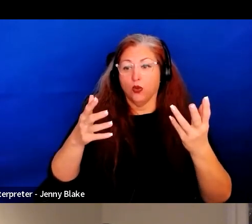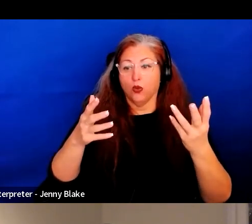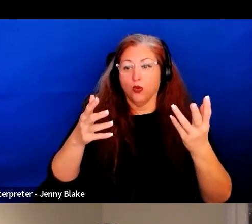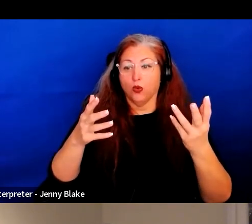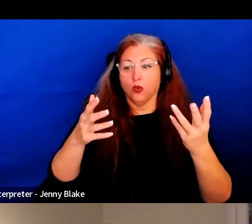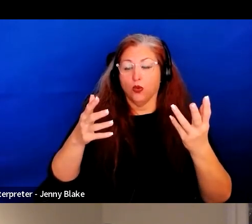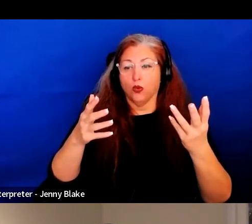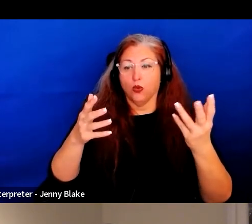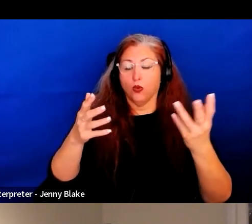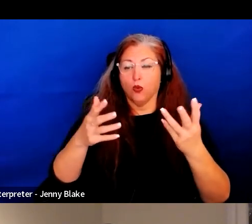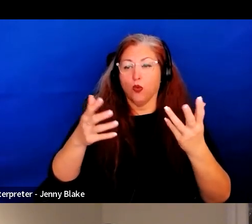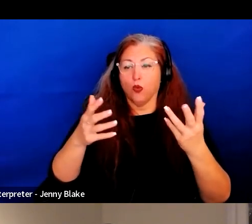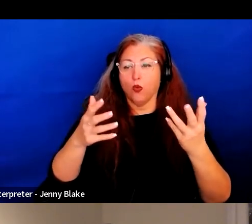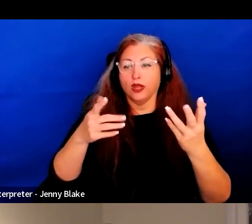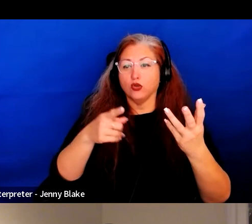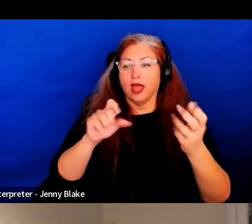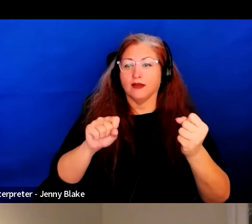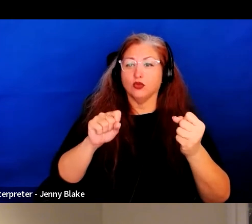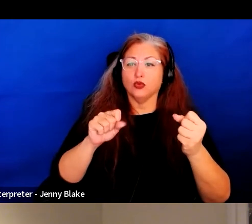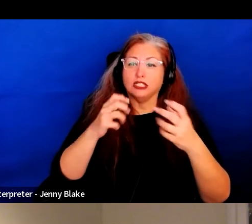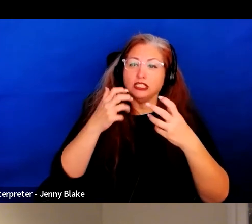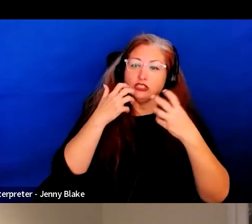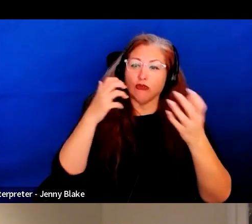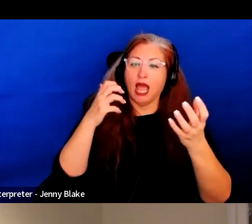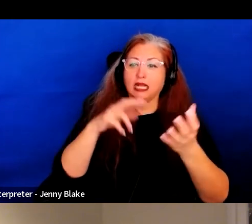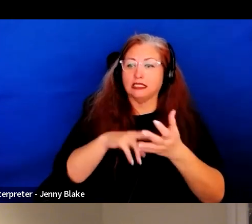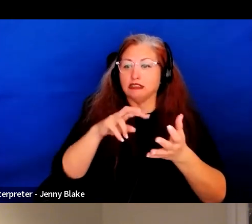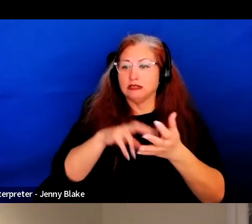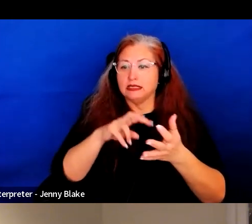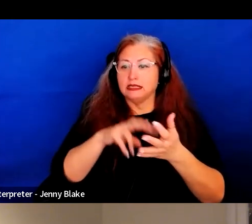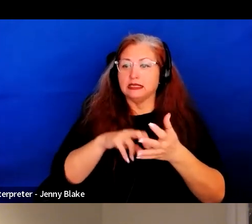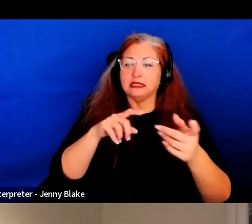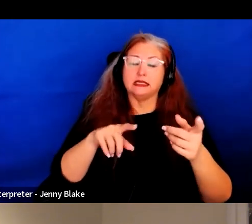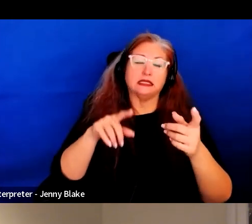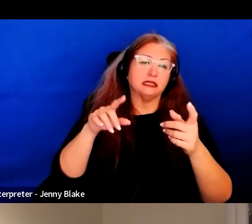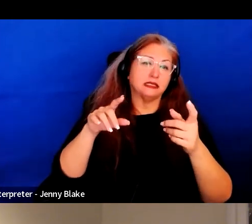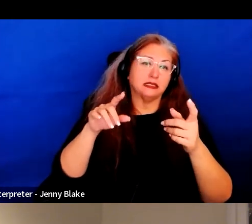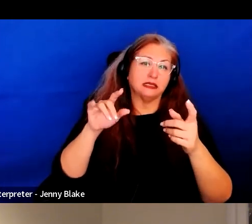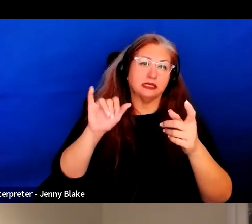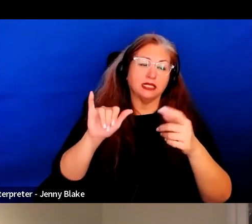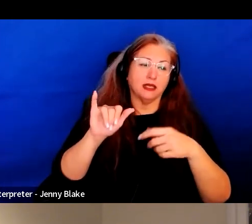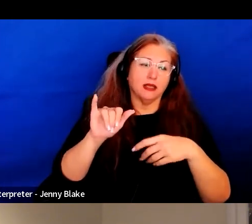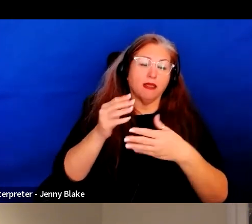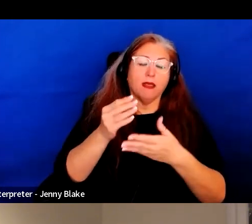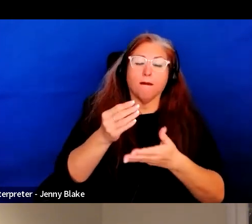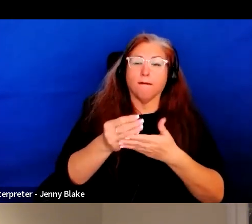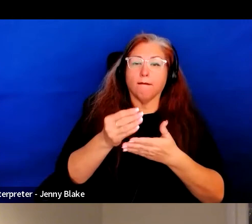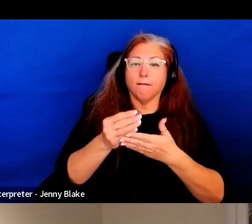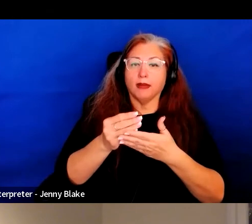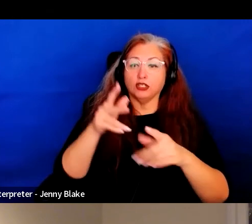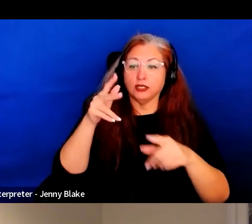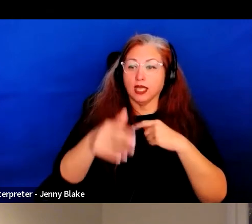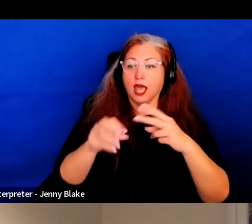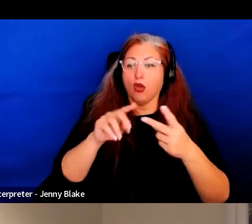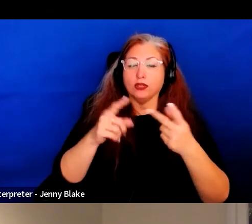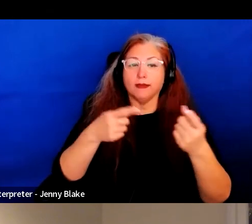we shout and scream from the rooftops when public media budgets are cut, or for instance, something happens to them,